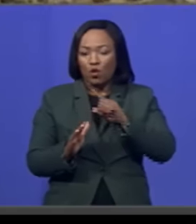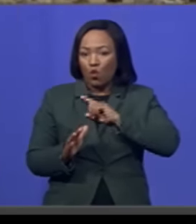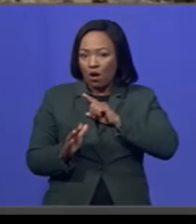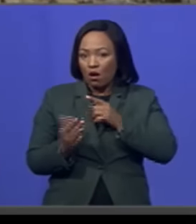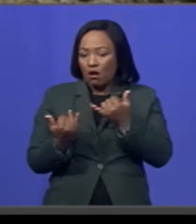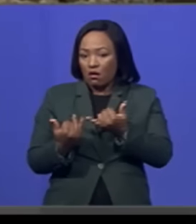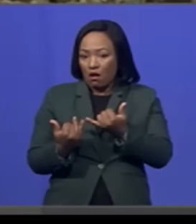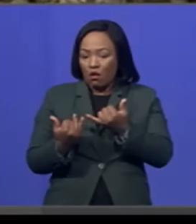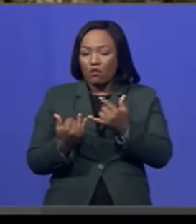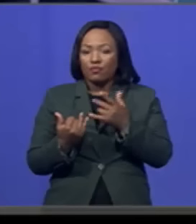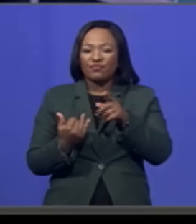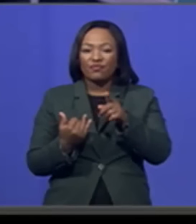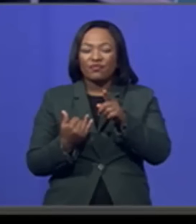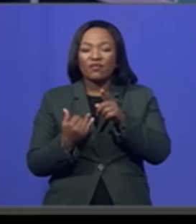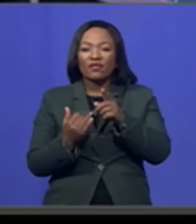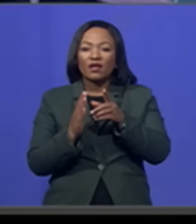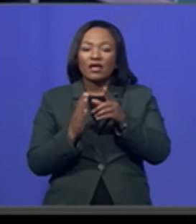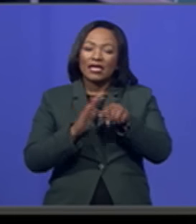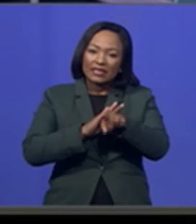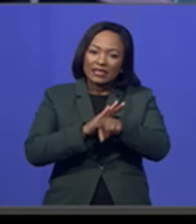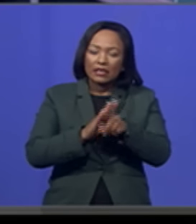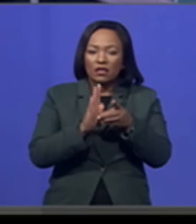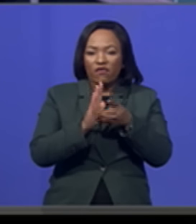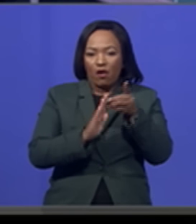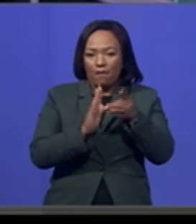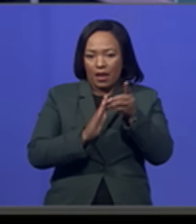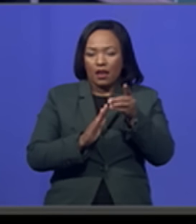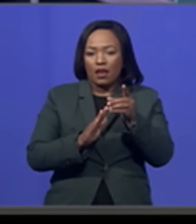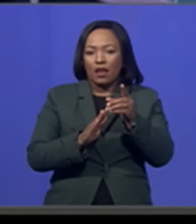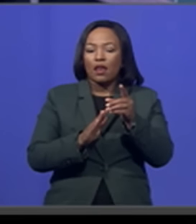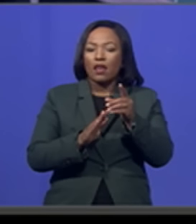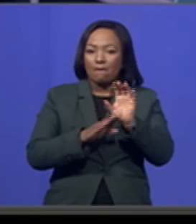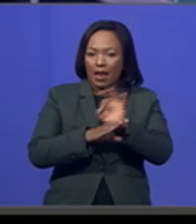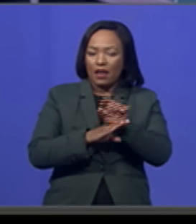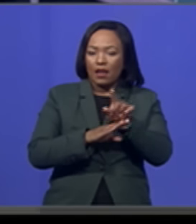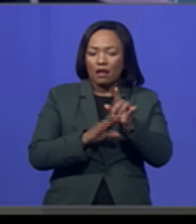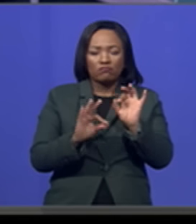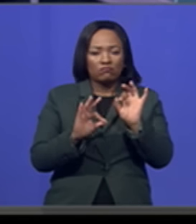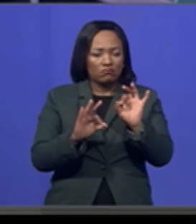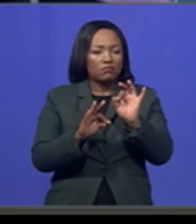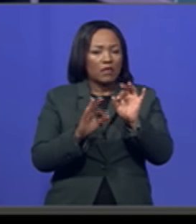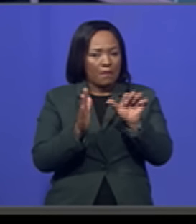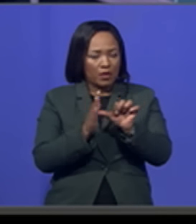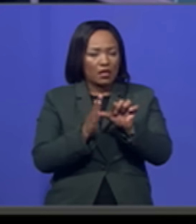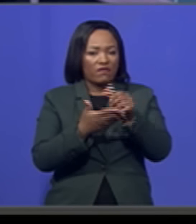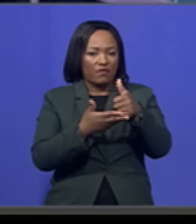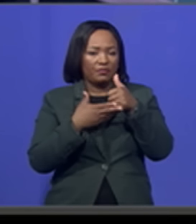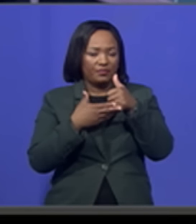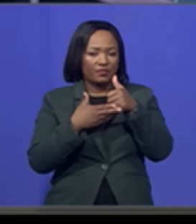district development model is critical in terms of our planning, making sure that we plan as a